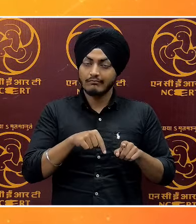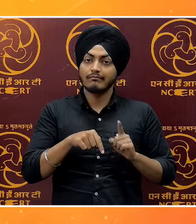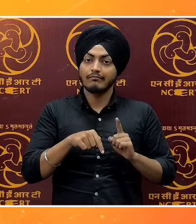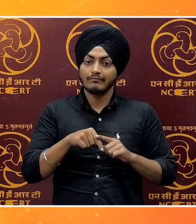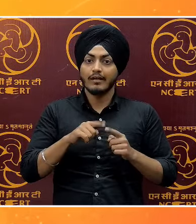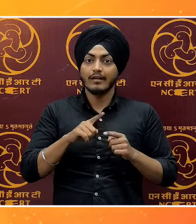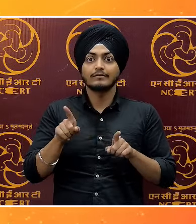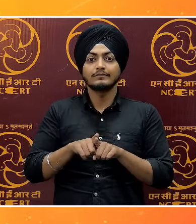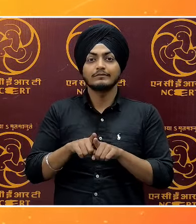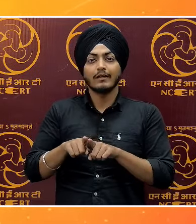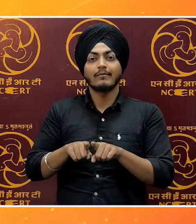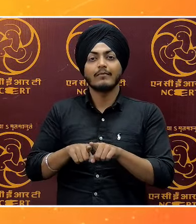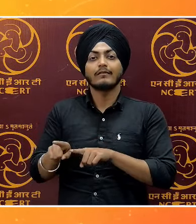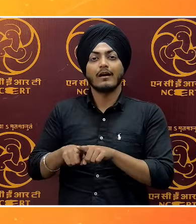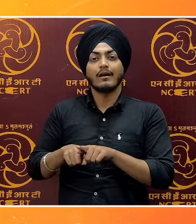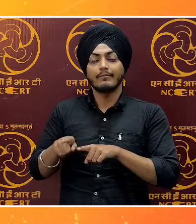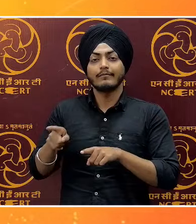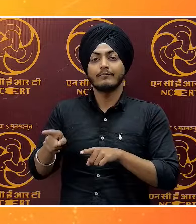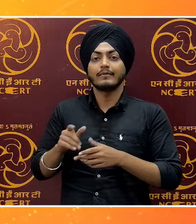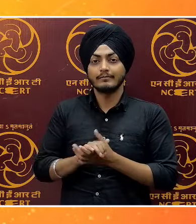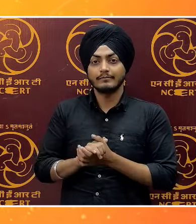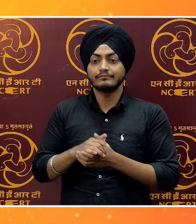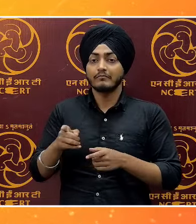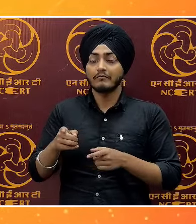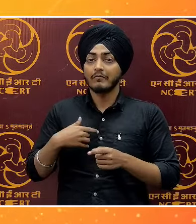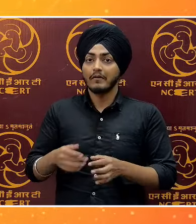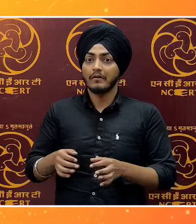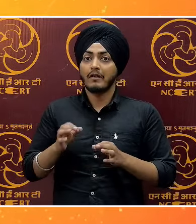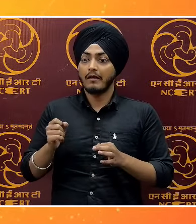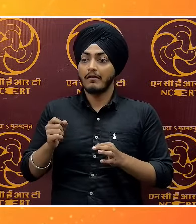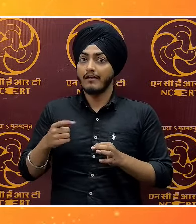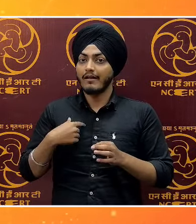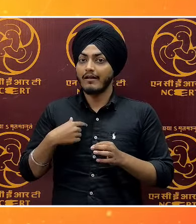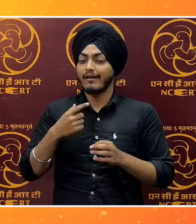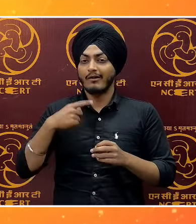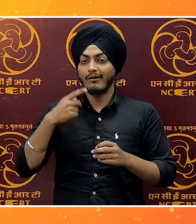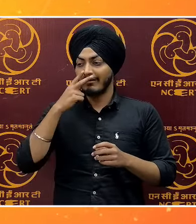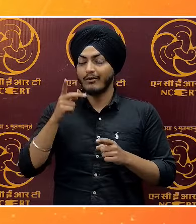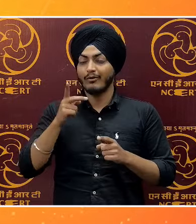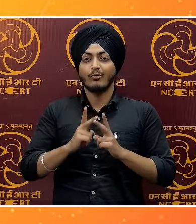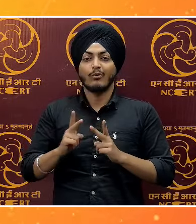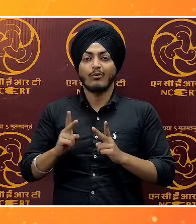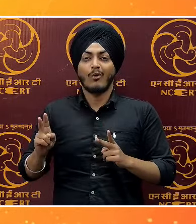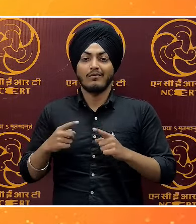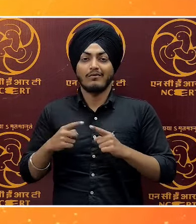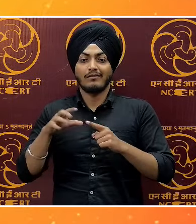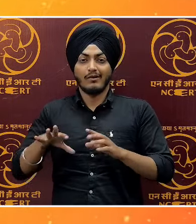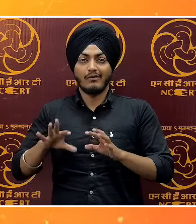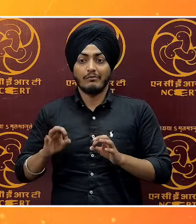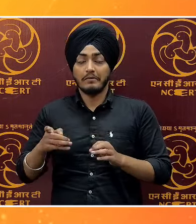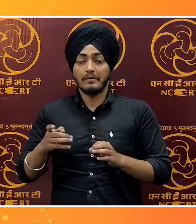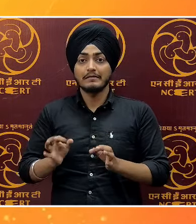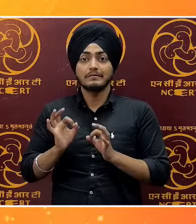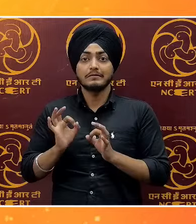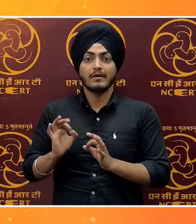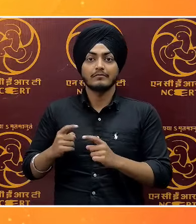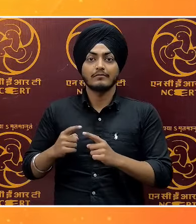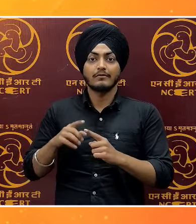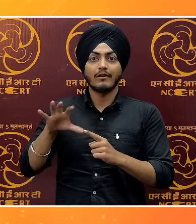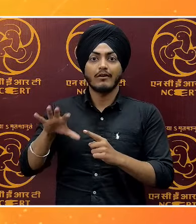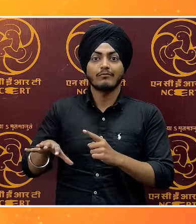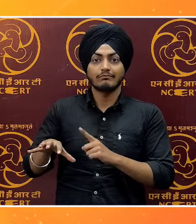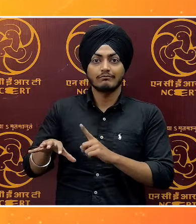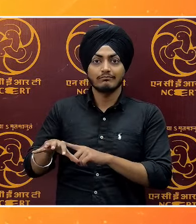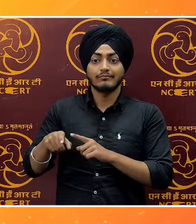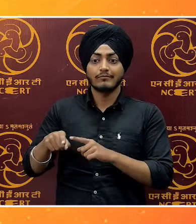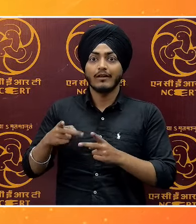a normal regular town. Yeah. It's a special town, a picture of special town. Okay. So here you can experience the